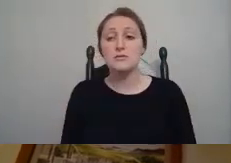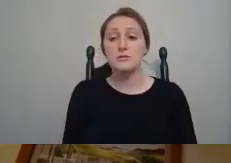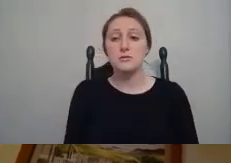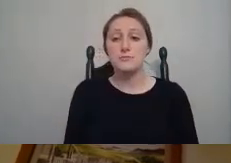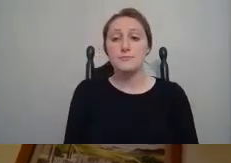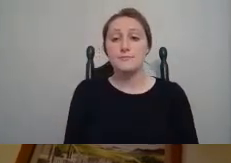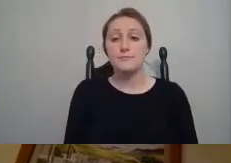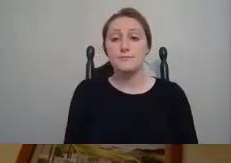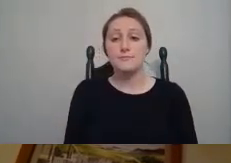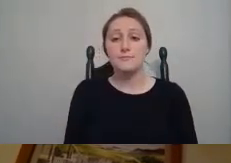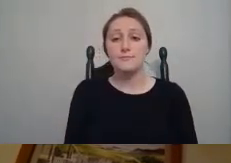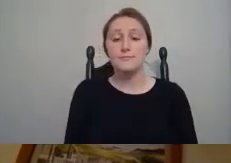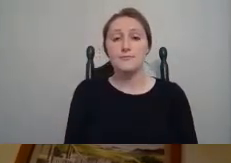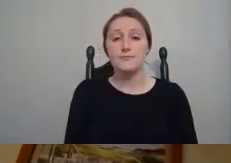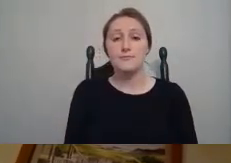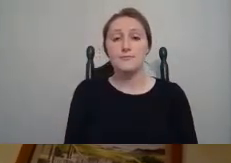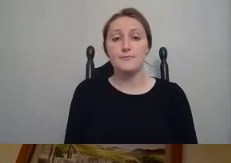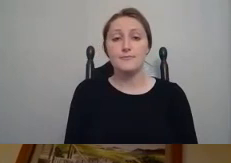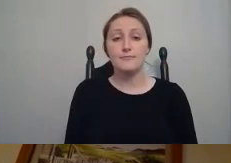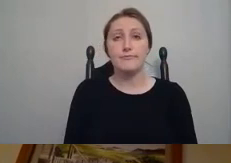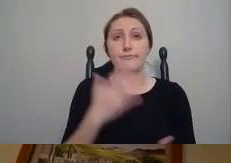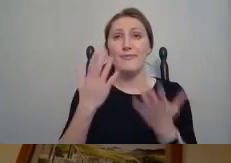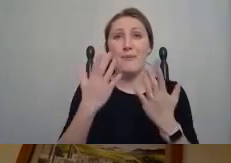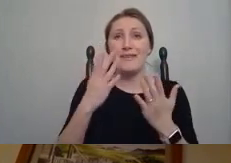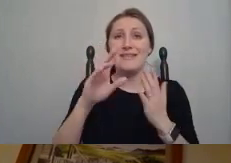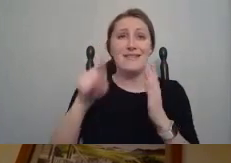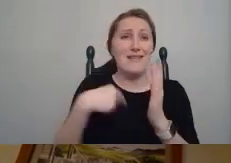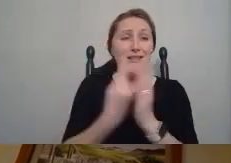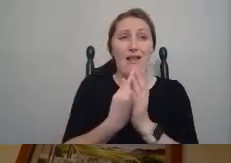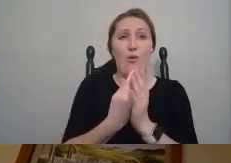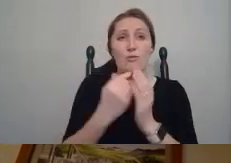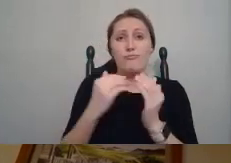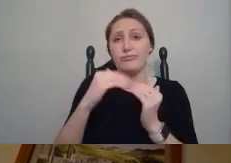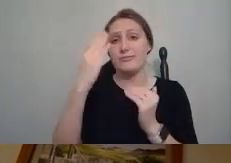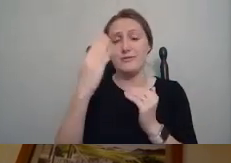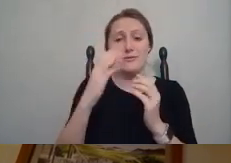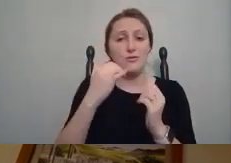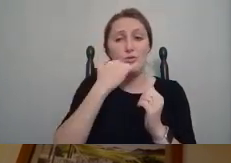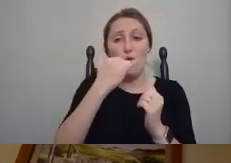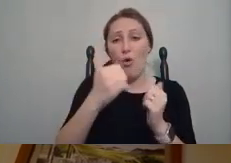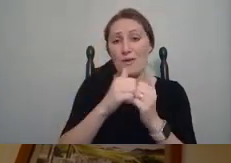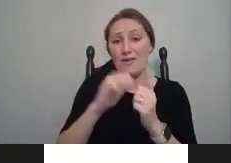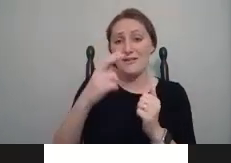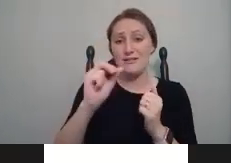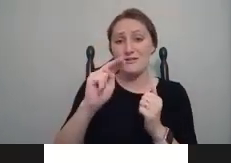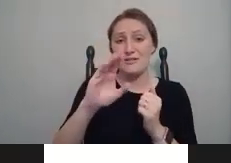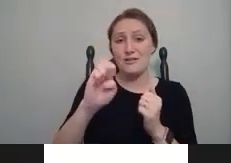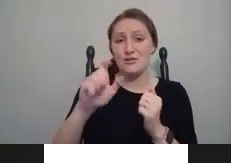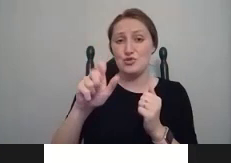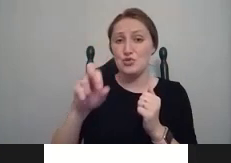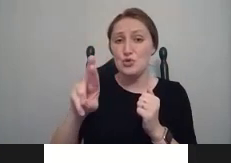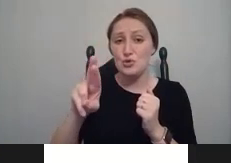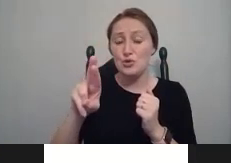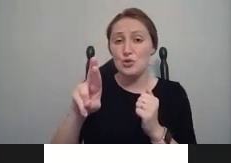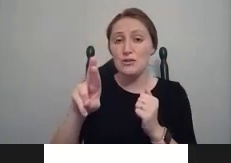That, you know what, we had probably an hour-long, maybe more, call with the chancellor this morning with principals. This was a big